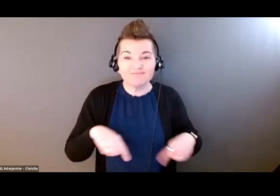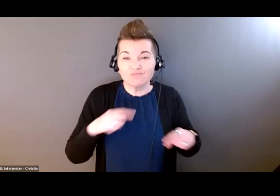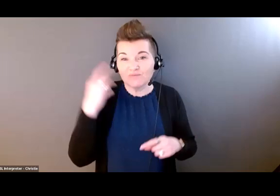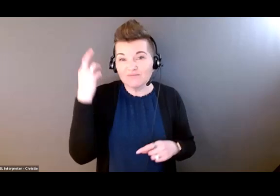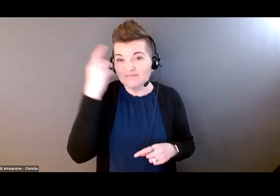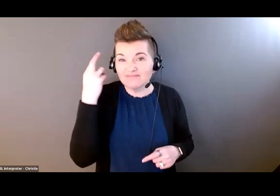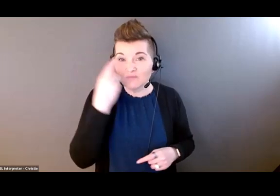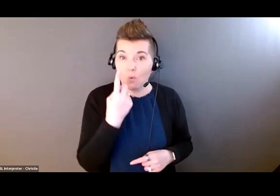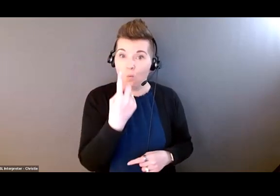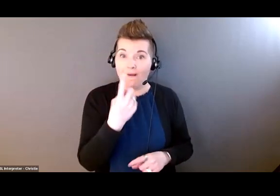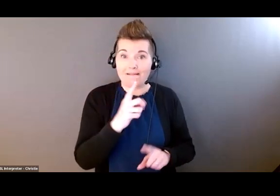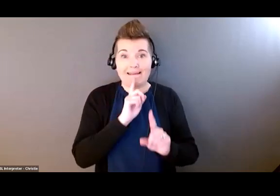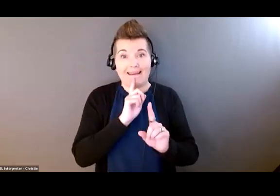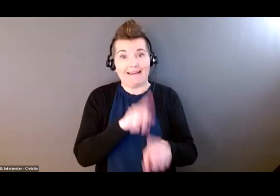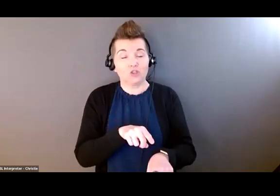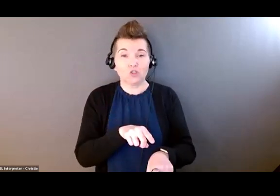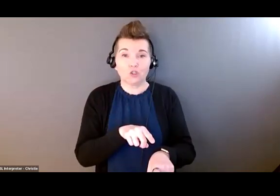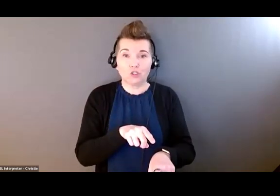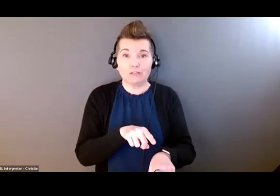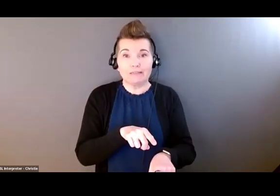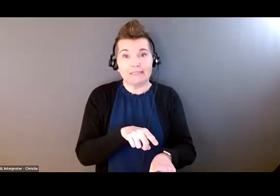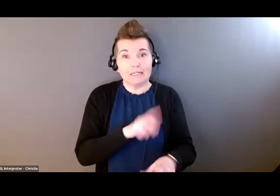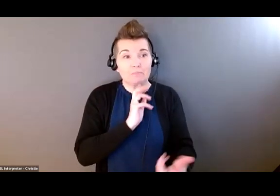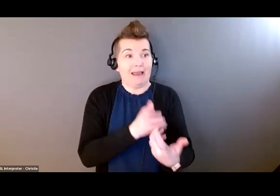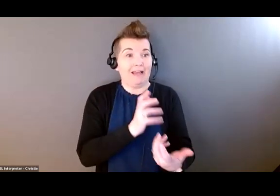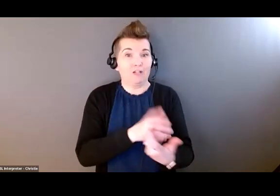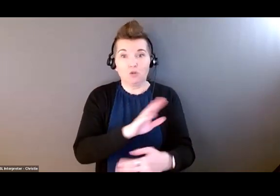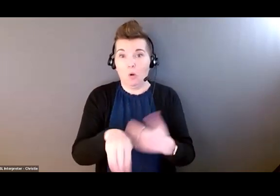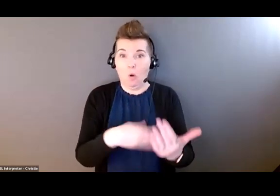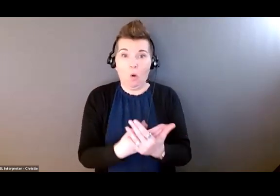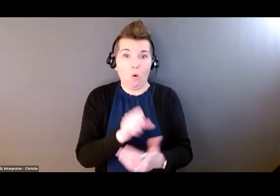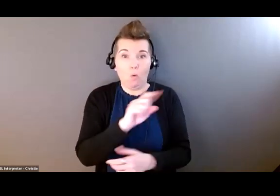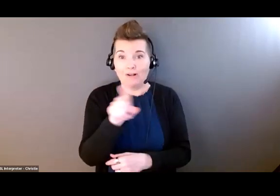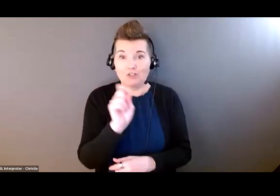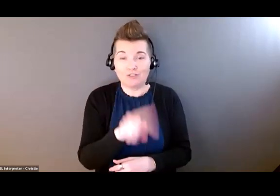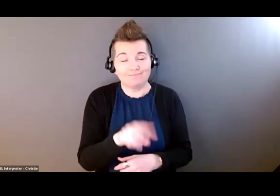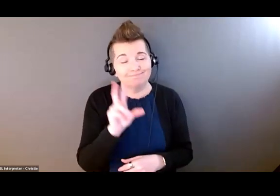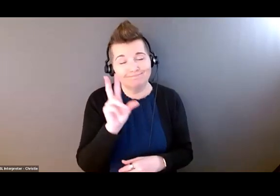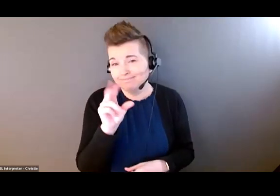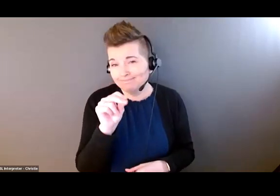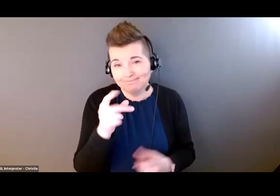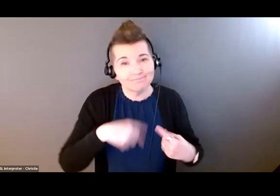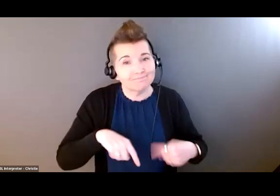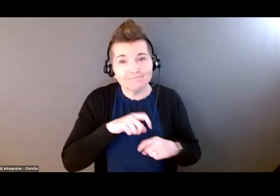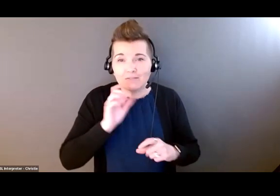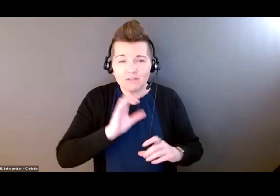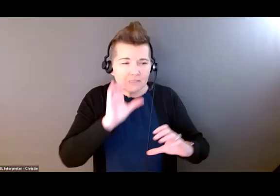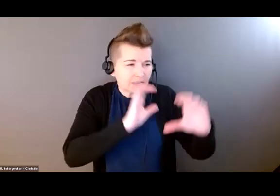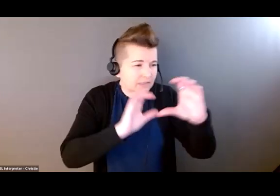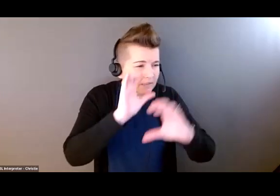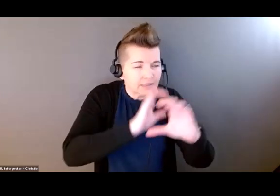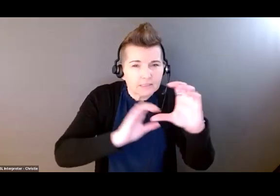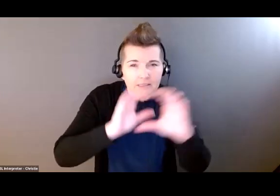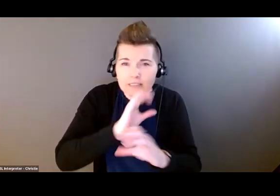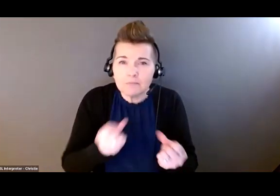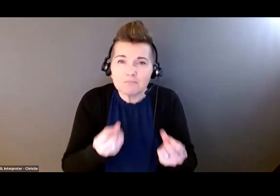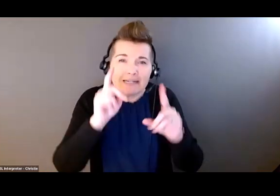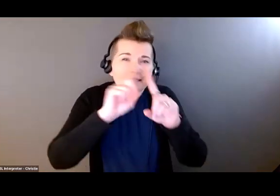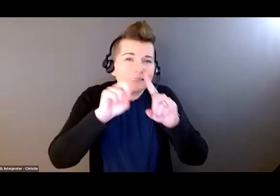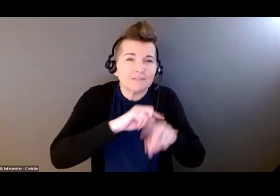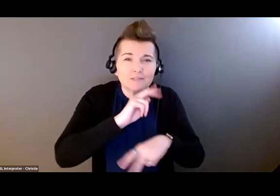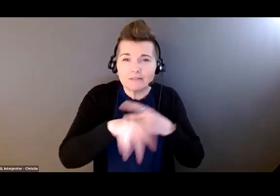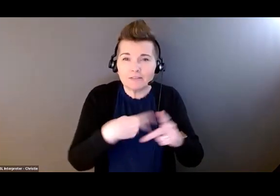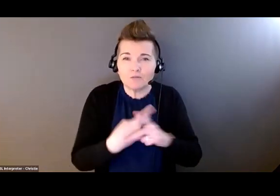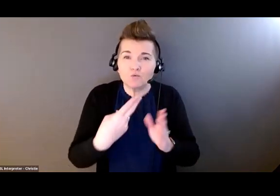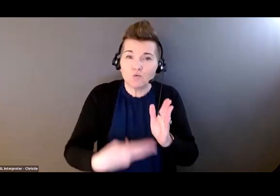We also found there isn't one answer, and there is no answer that always holds true. You need to seek